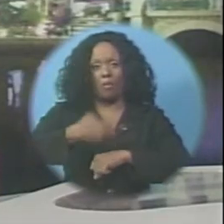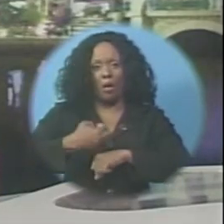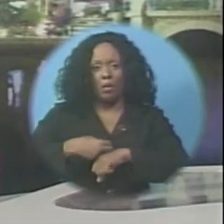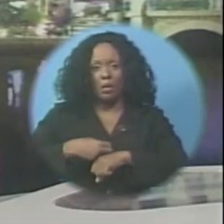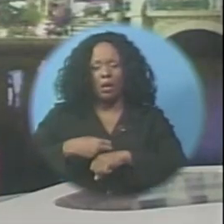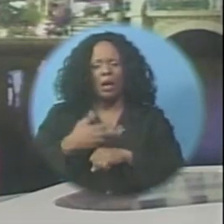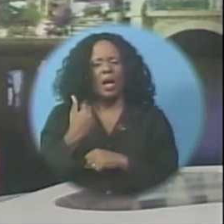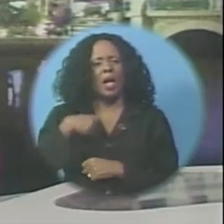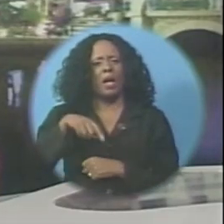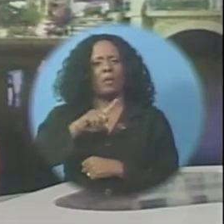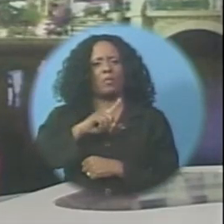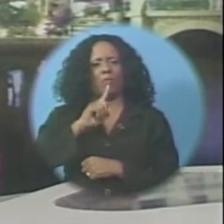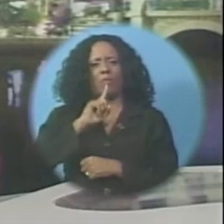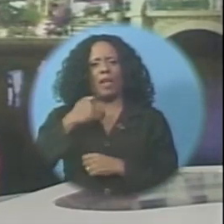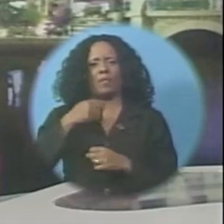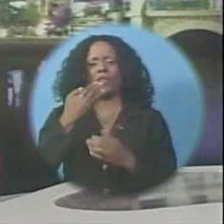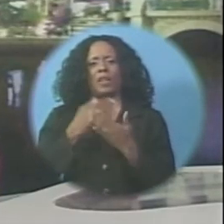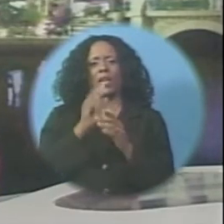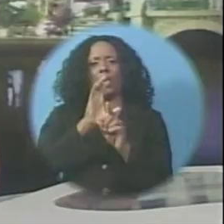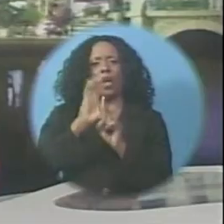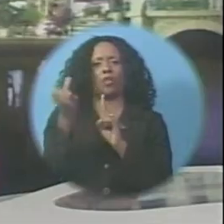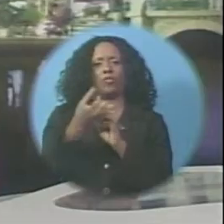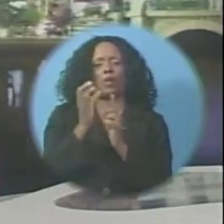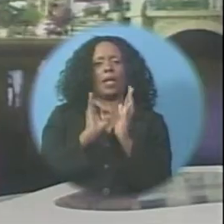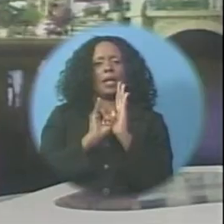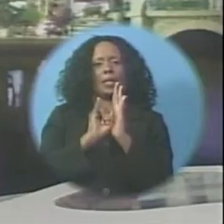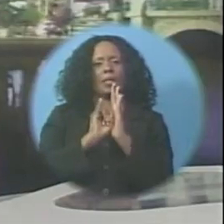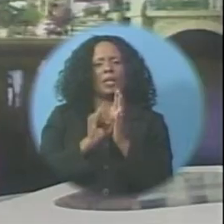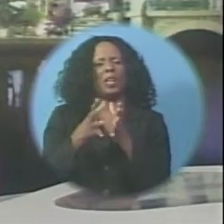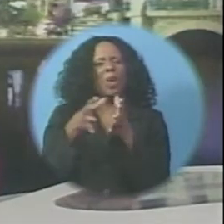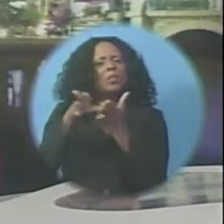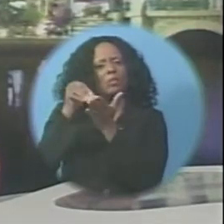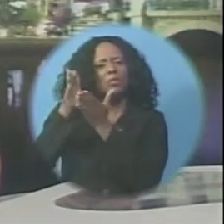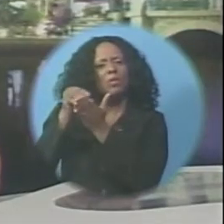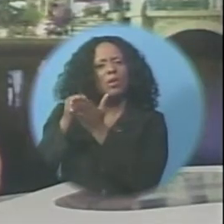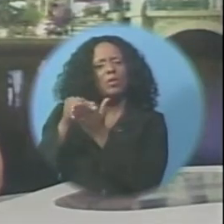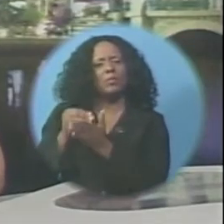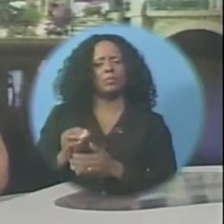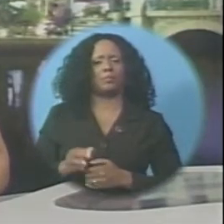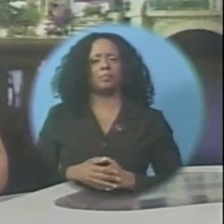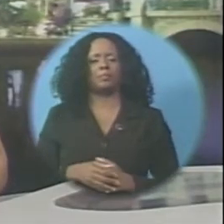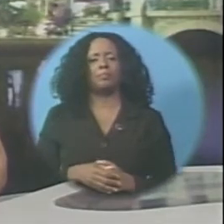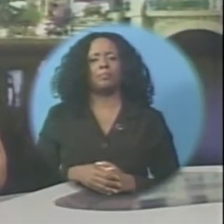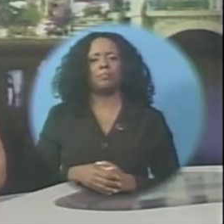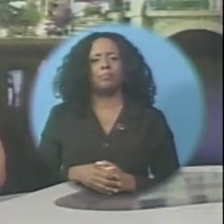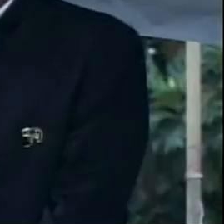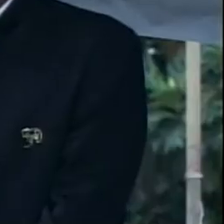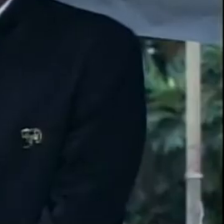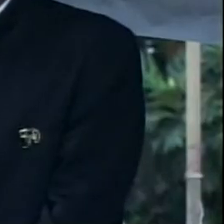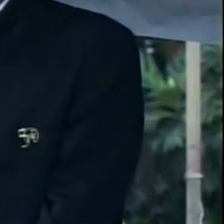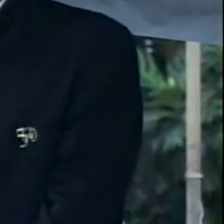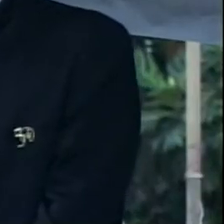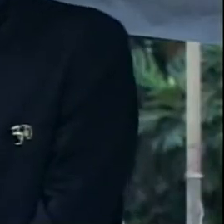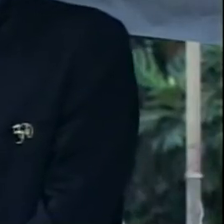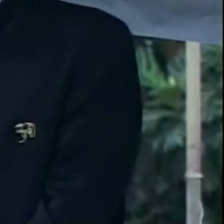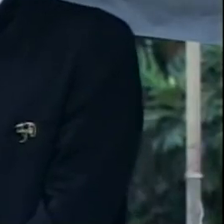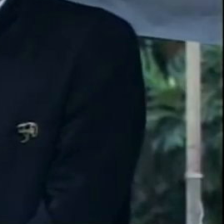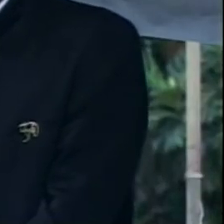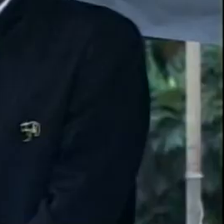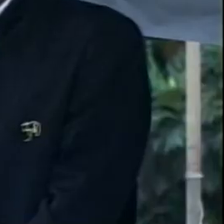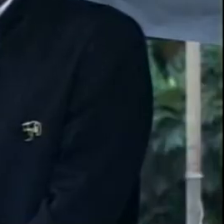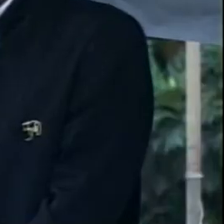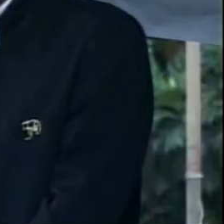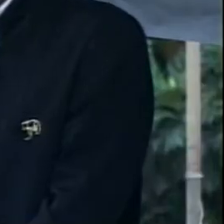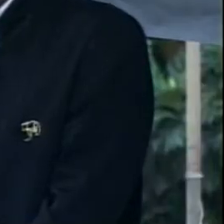island's cultural identity. He believes there is much more to learn from it. In a time when some of our